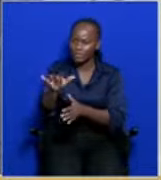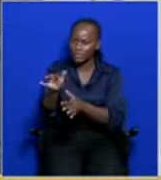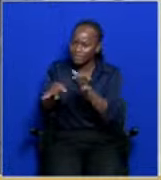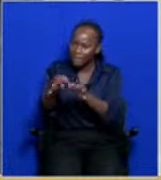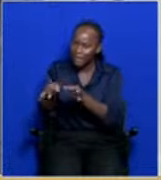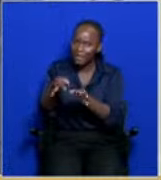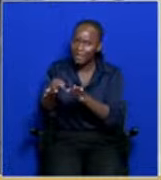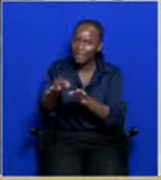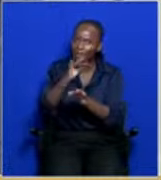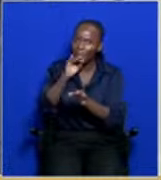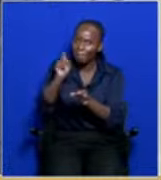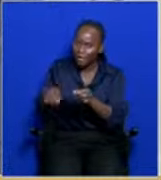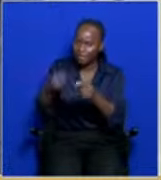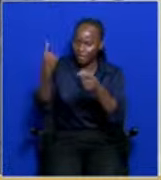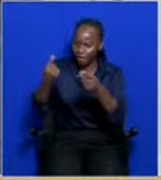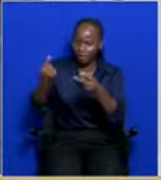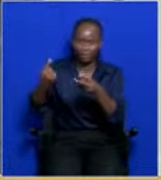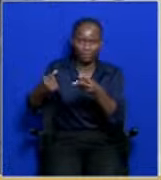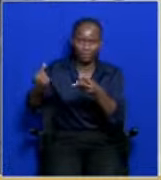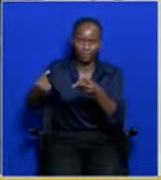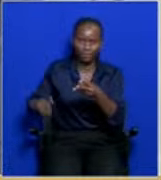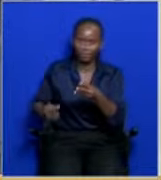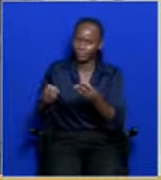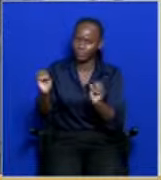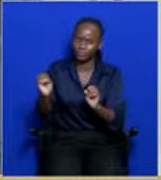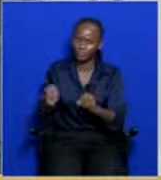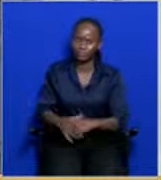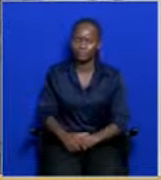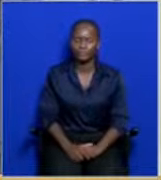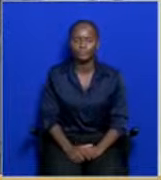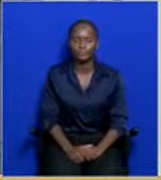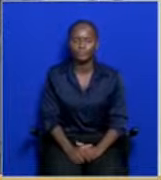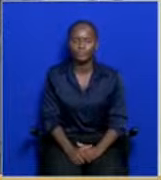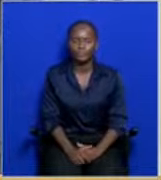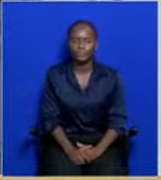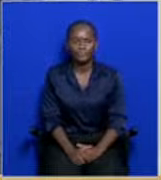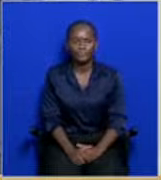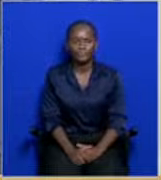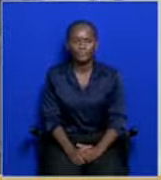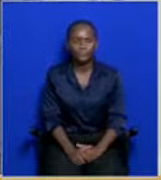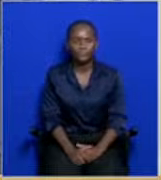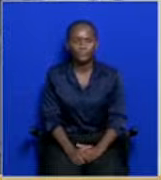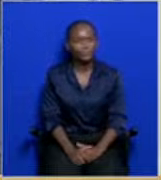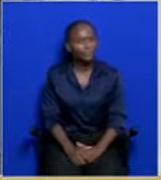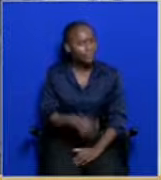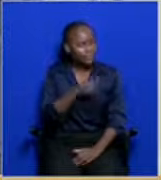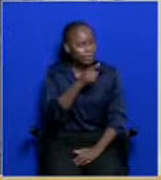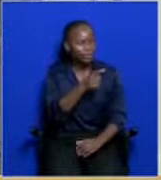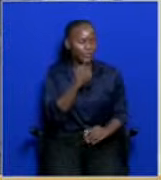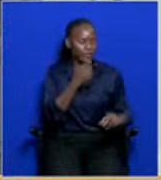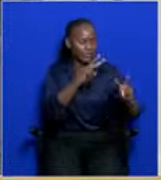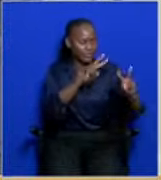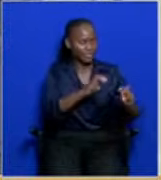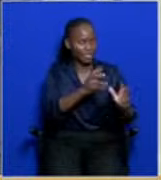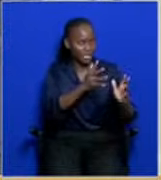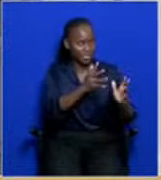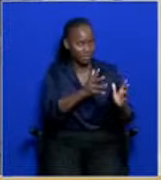statement. Now, you as an investigating officer for IPID, when you receive a document such as